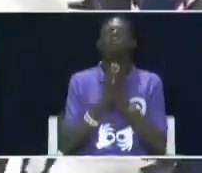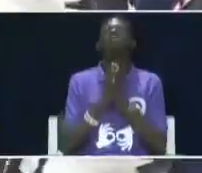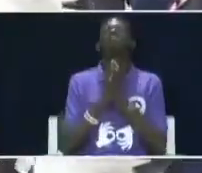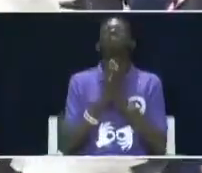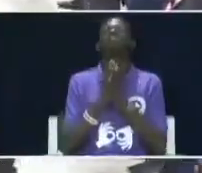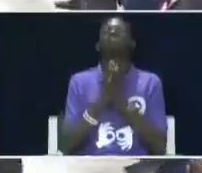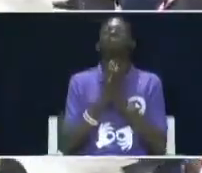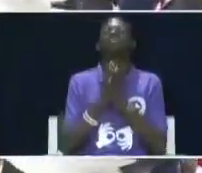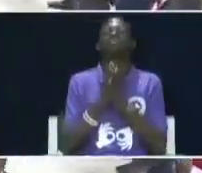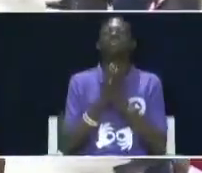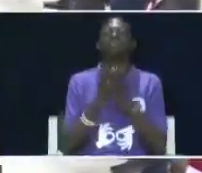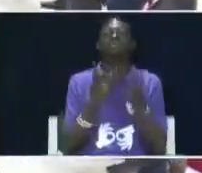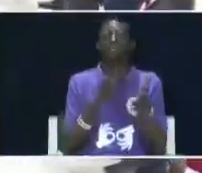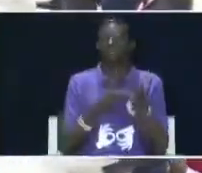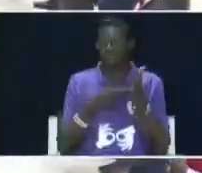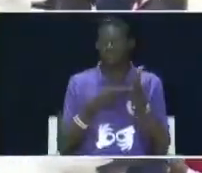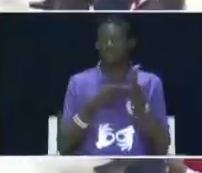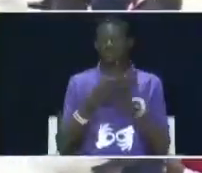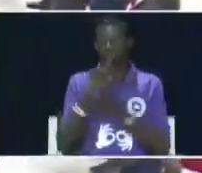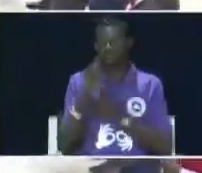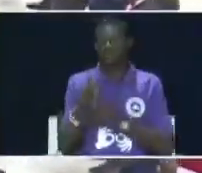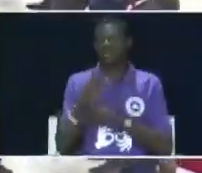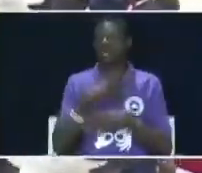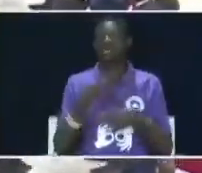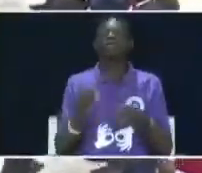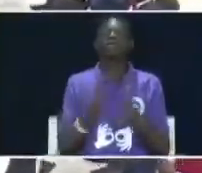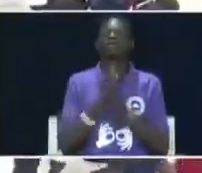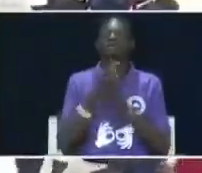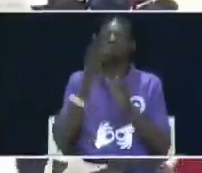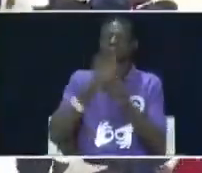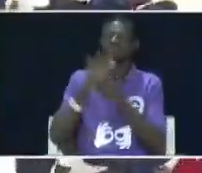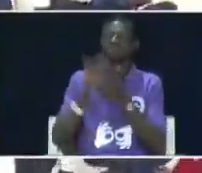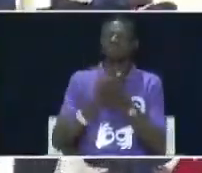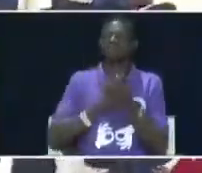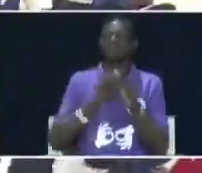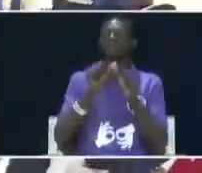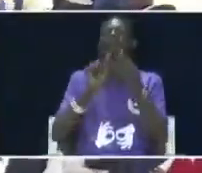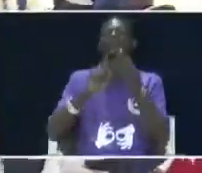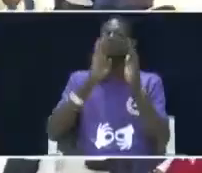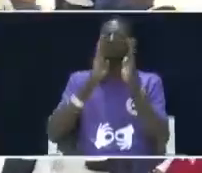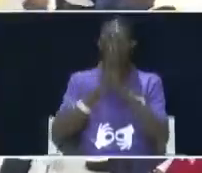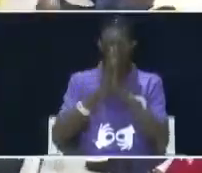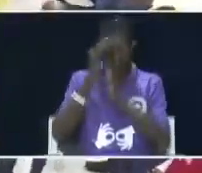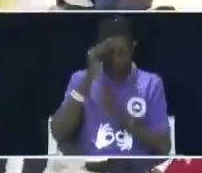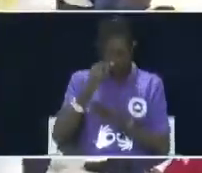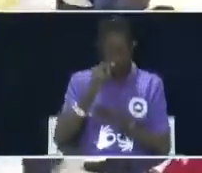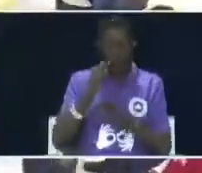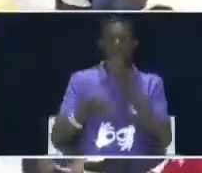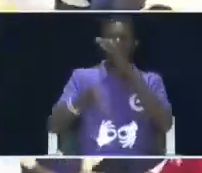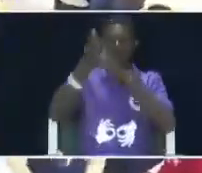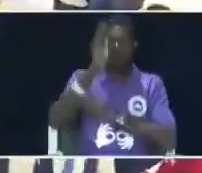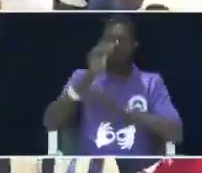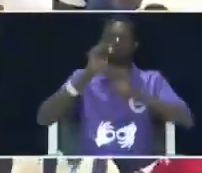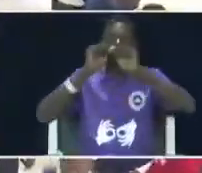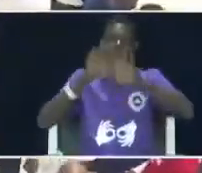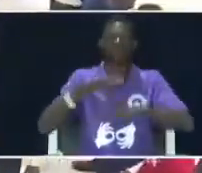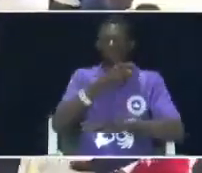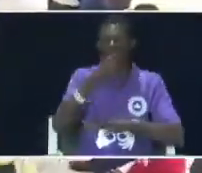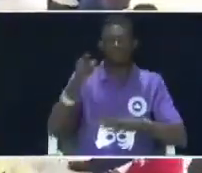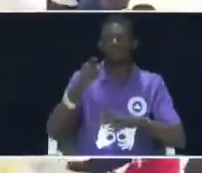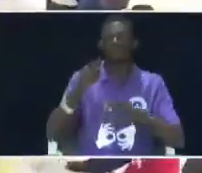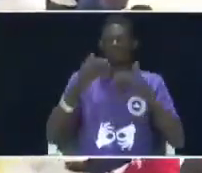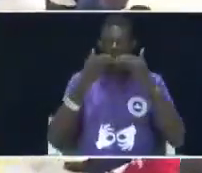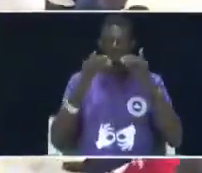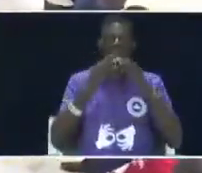then they'll pass it on to me, and I promise you, I'll be praying for you. God bless you. Now, thank